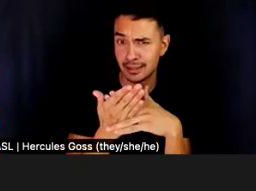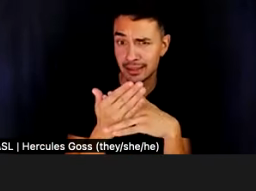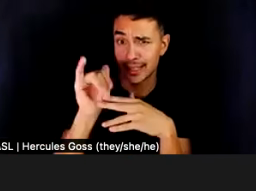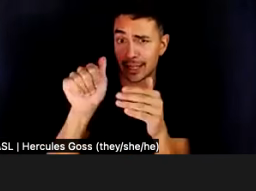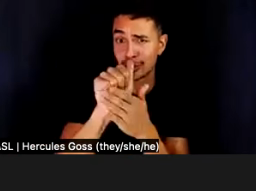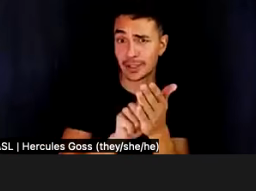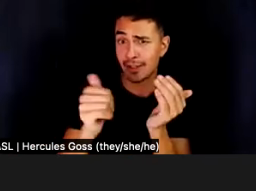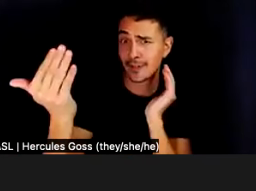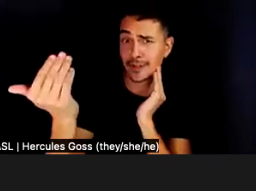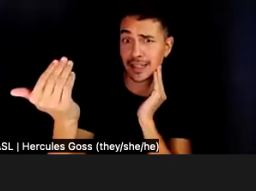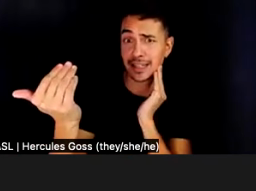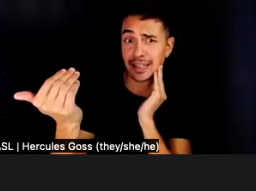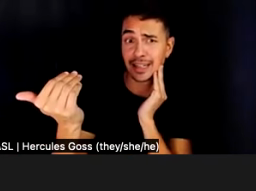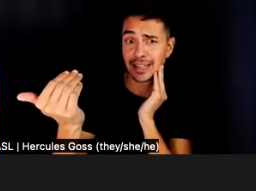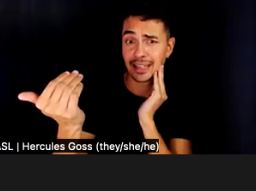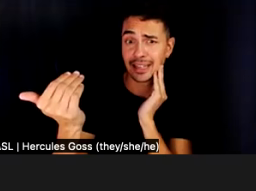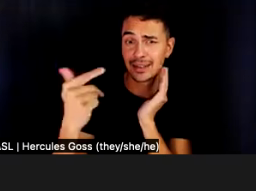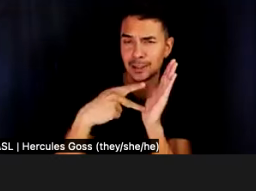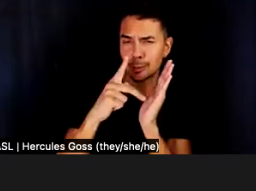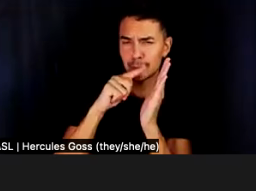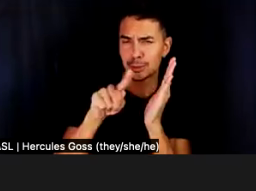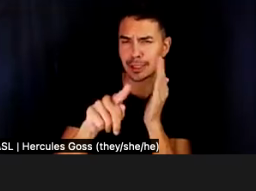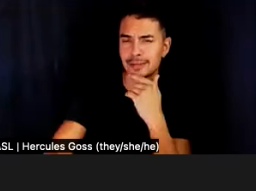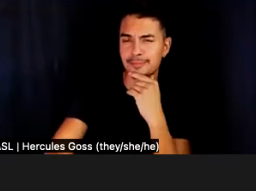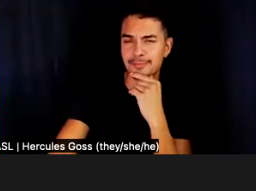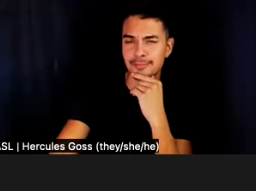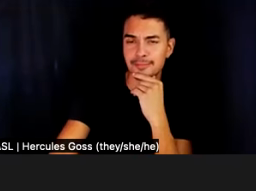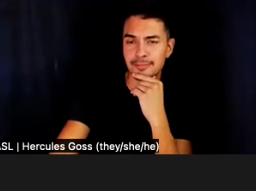15? Just double checking.